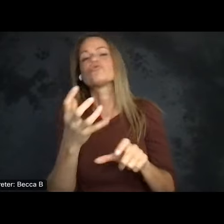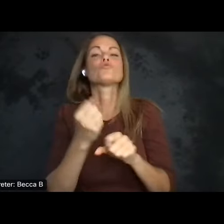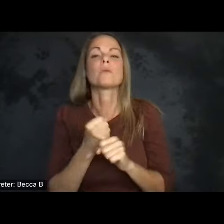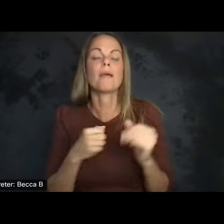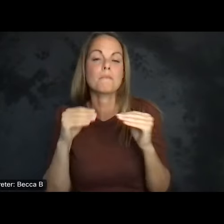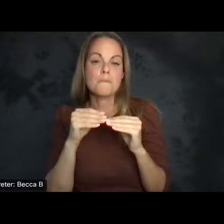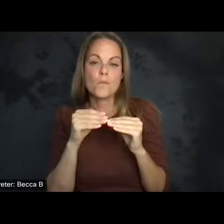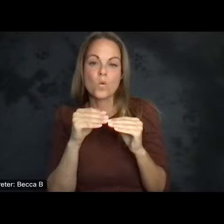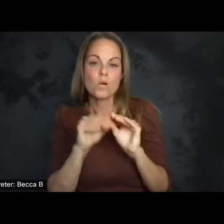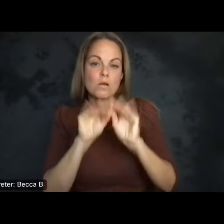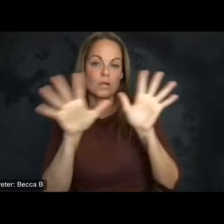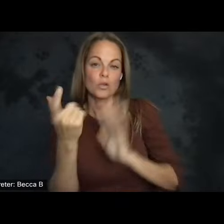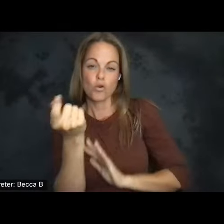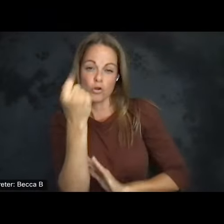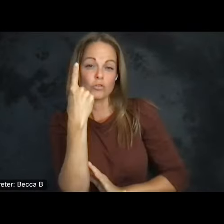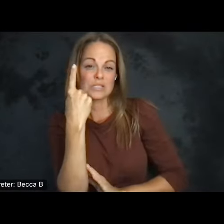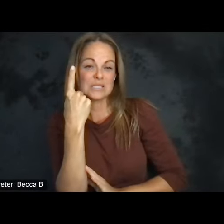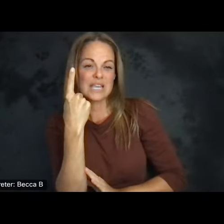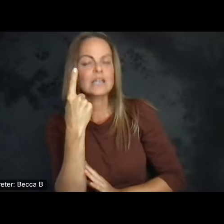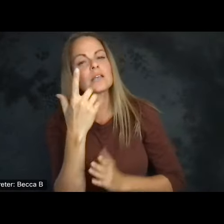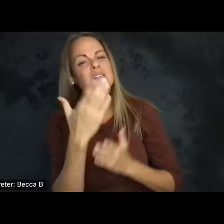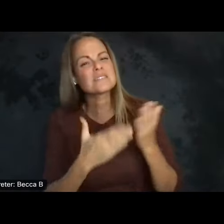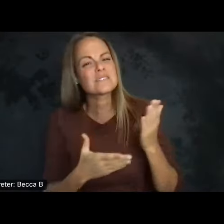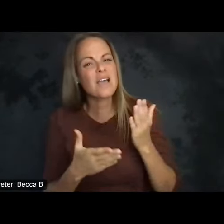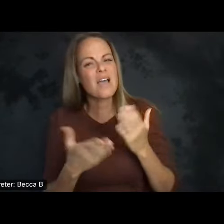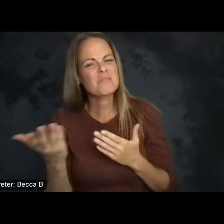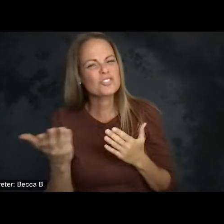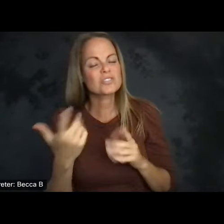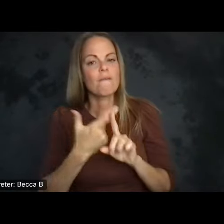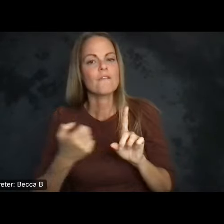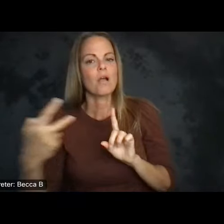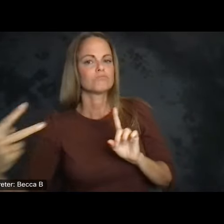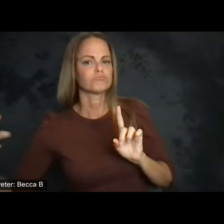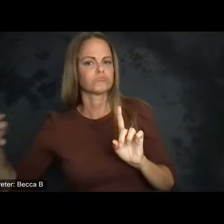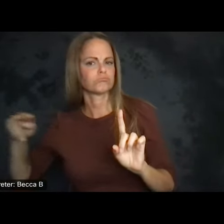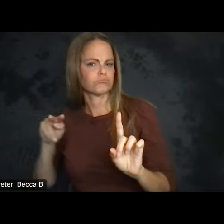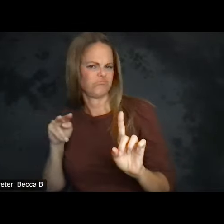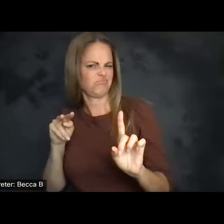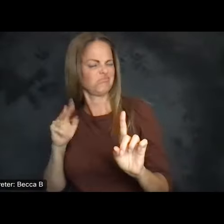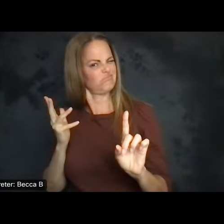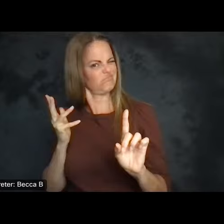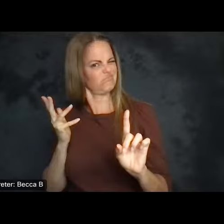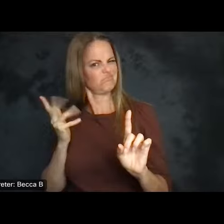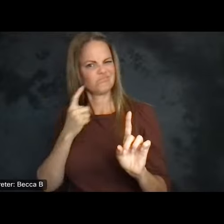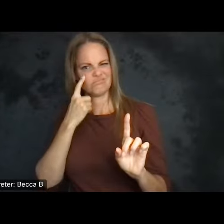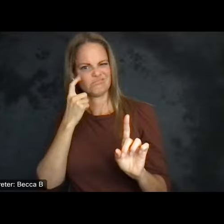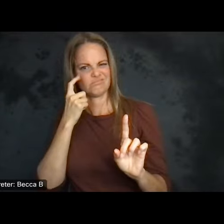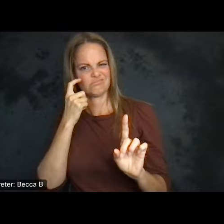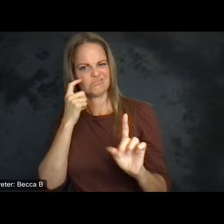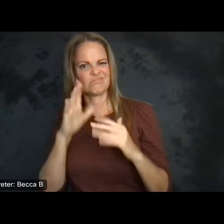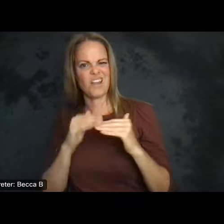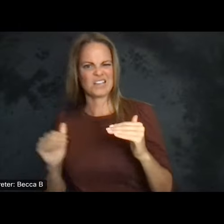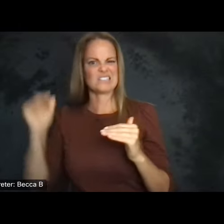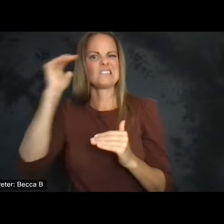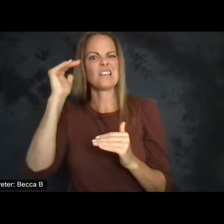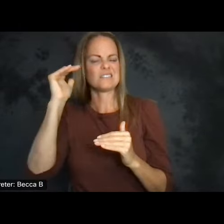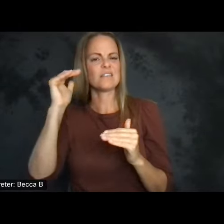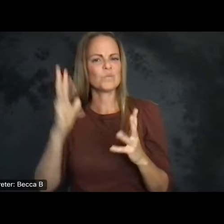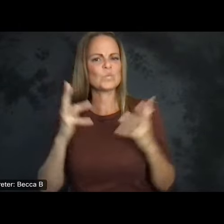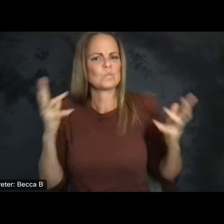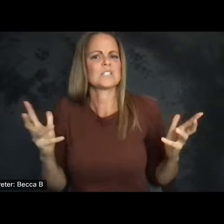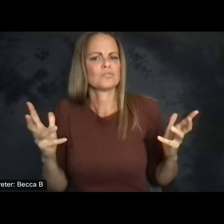more understanding of that. Absolutely. Because just from the outside, it sounds somewhat excessive, but I'd like to better understand